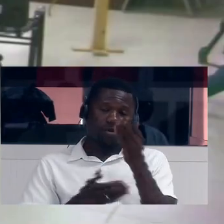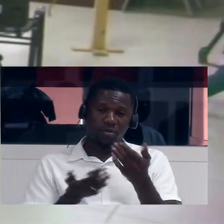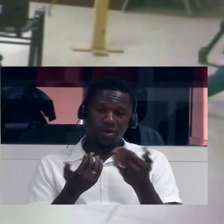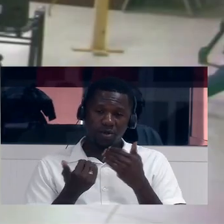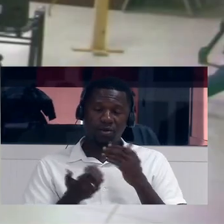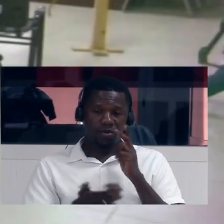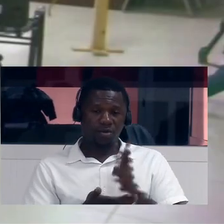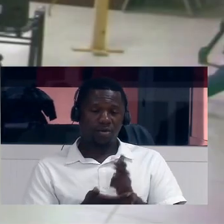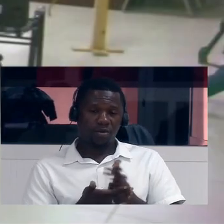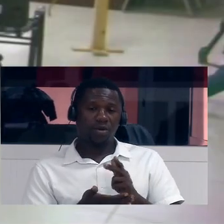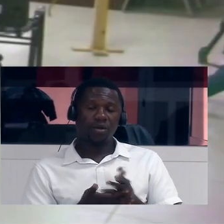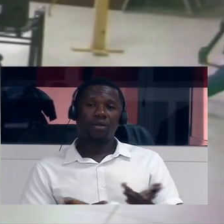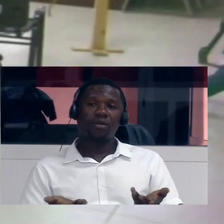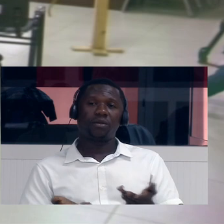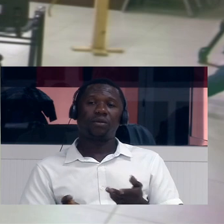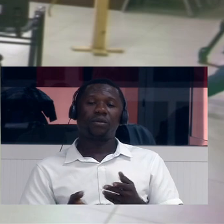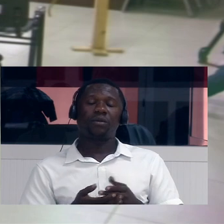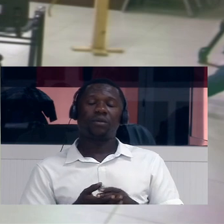evidence.